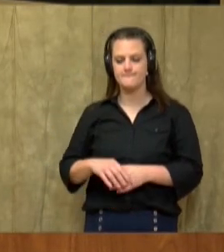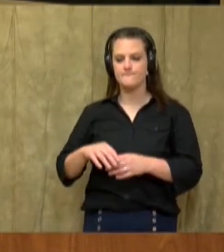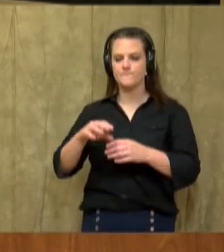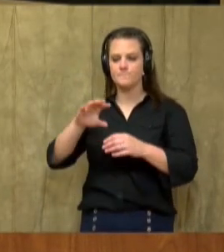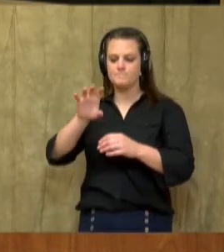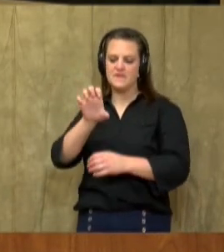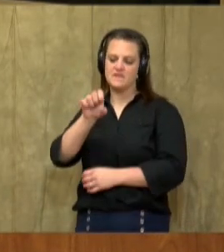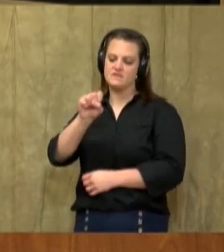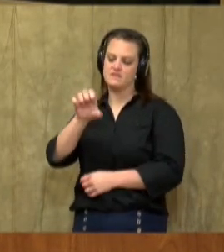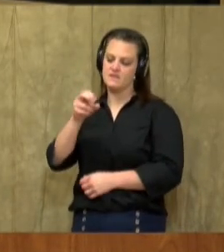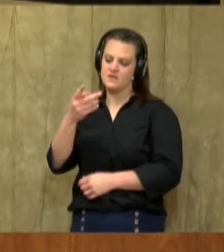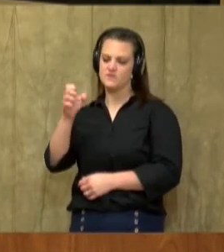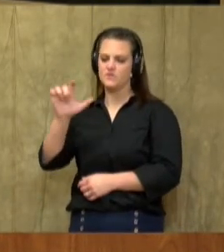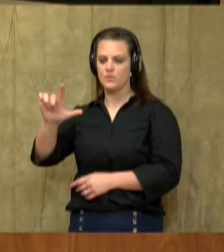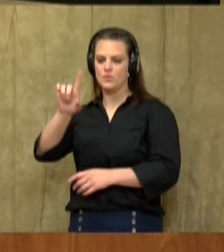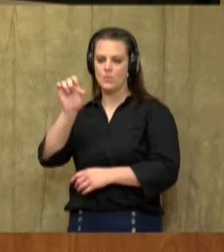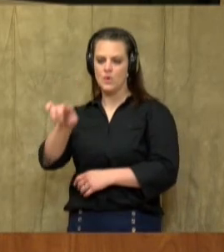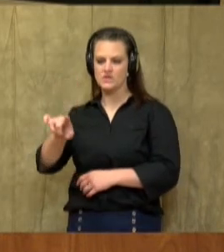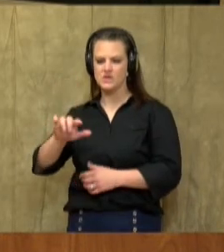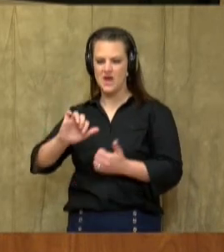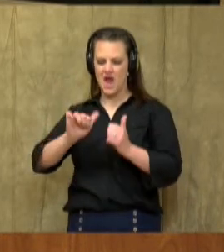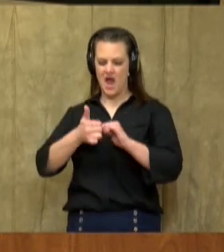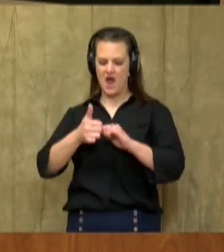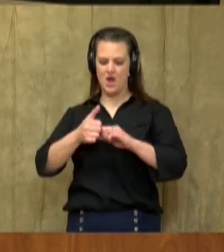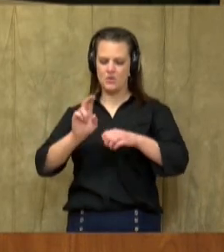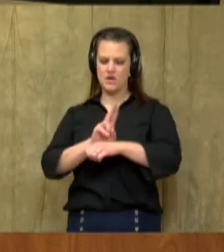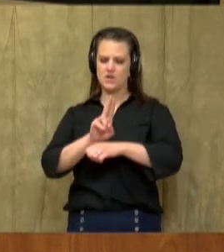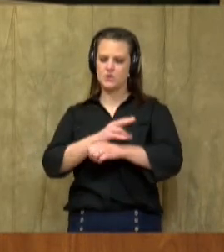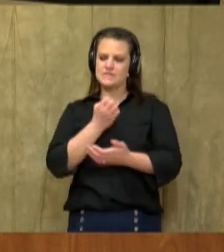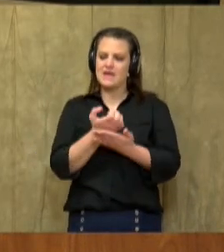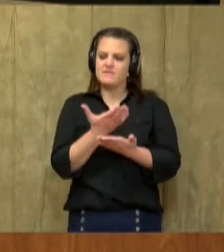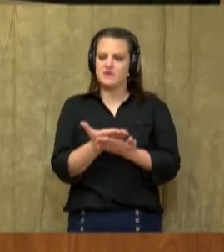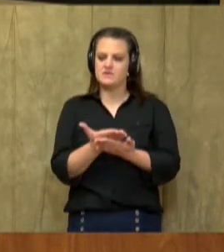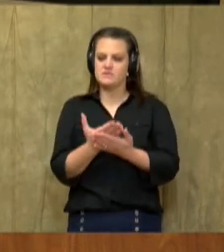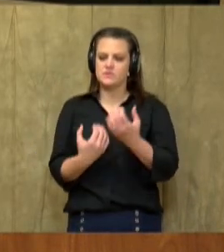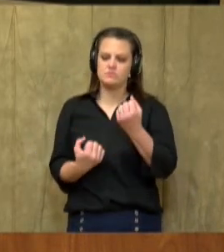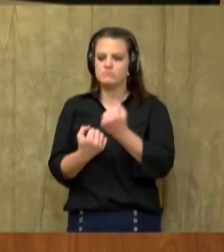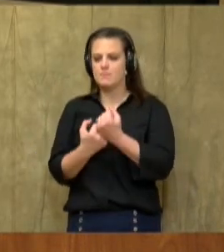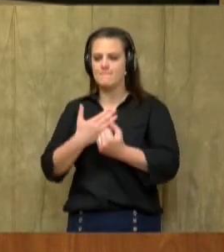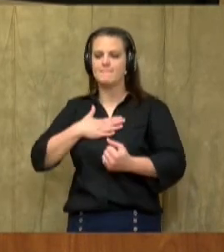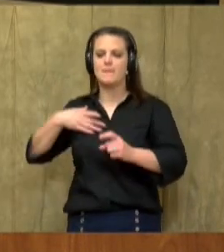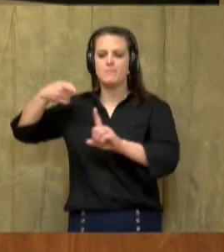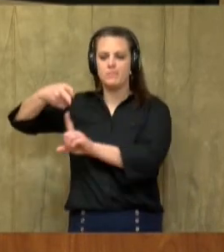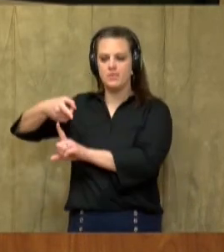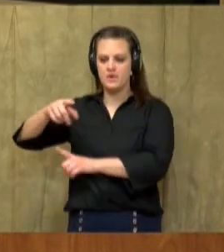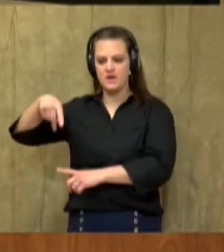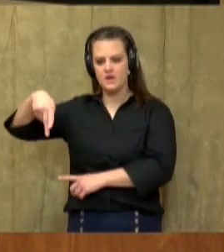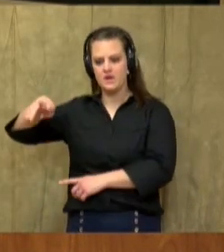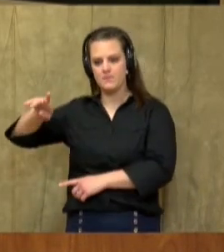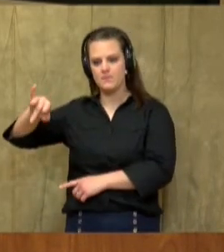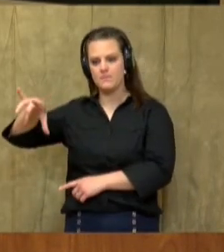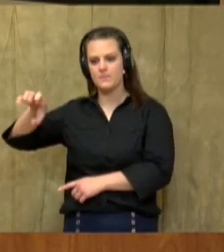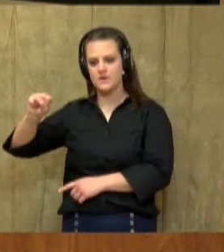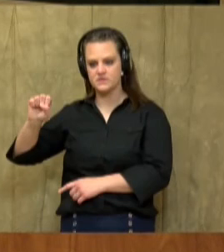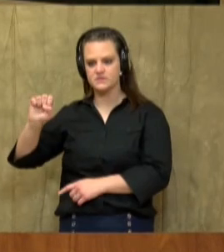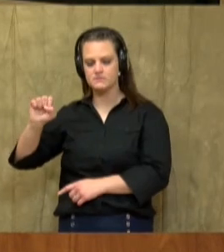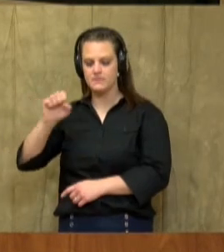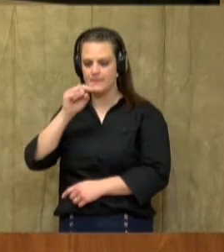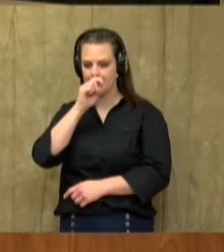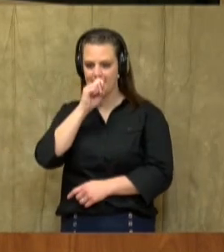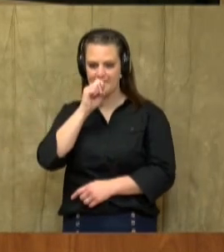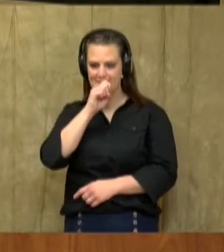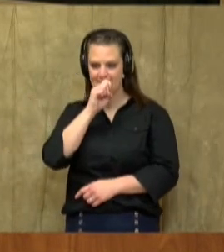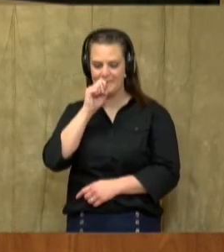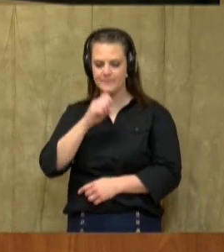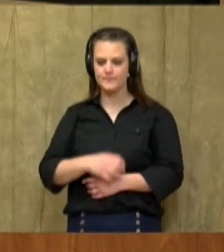question was, how can I use evidence to support my purpose? Okay, we left off with